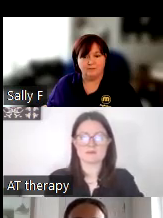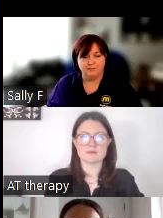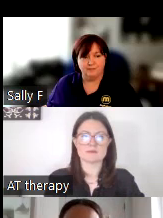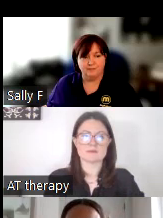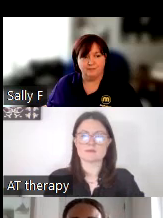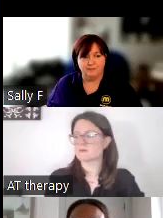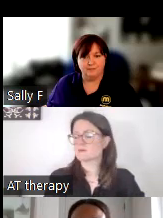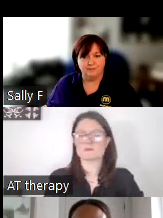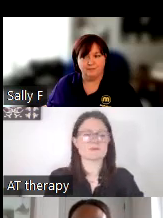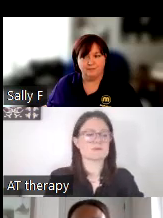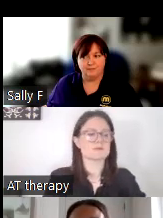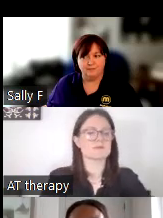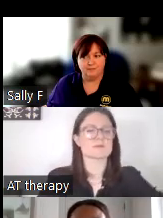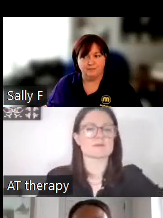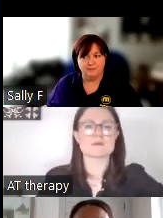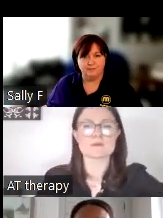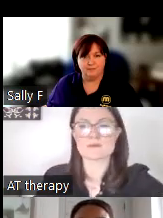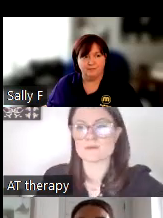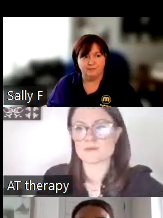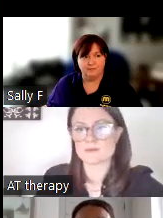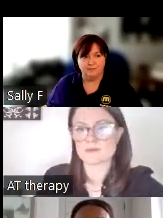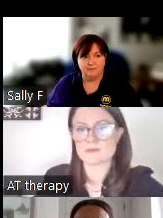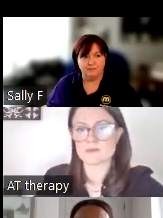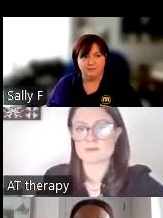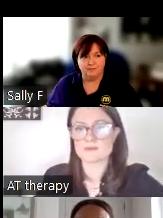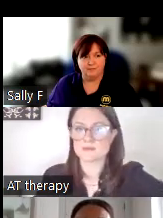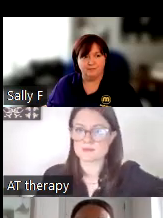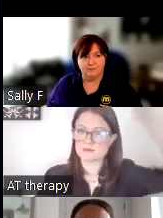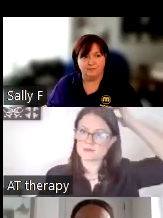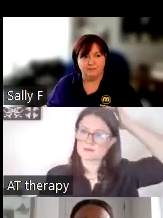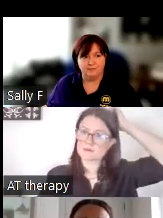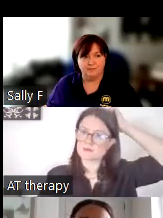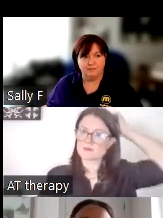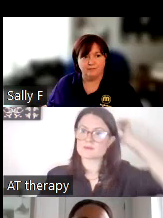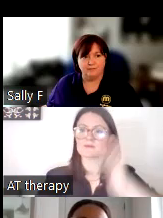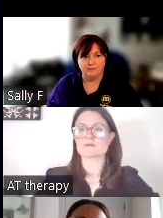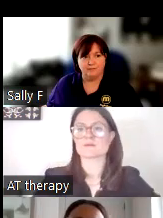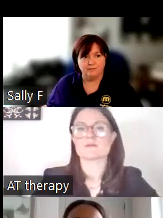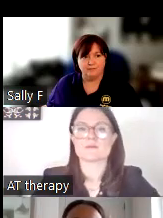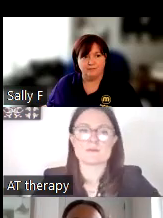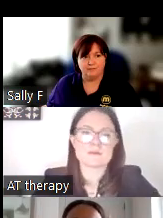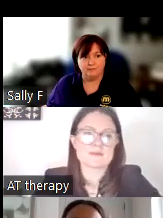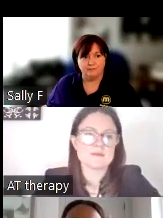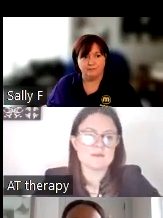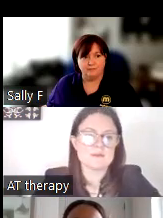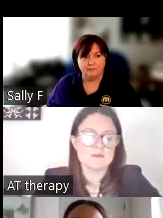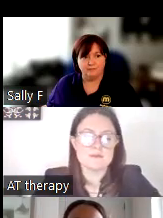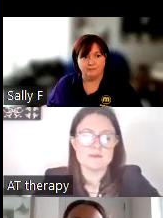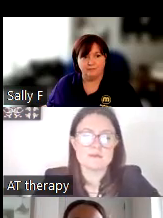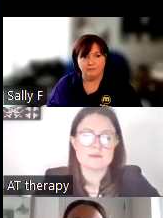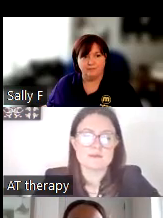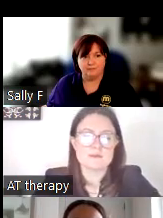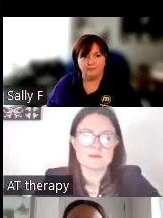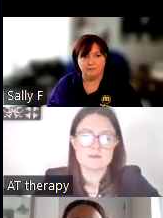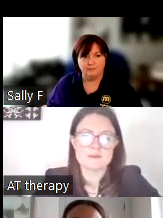So a little bit about how I used Makaton with babies and with toddlers in my role. So within early